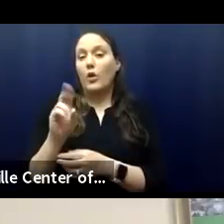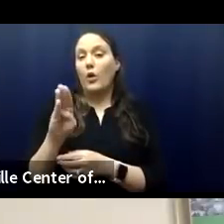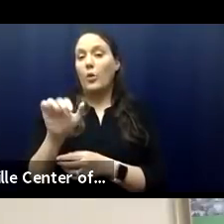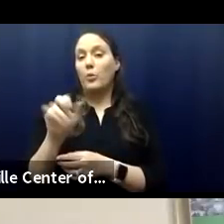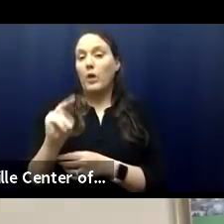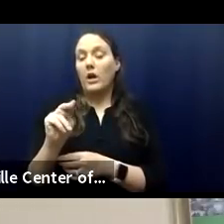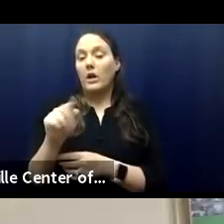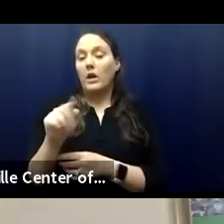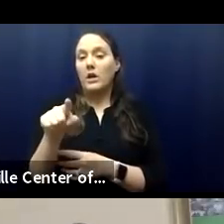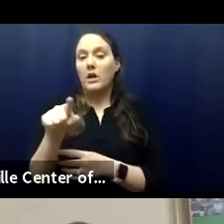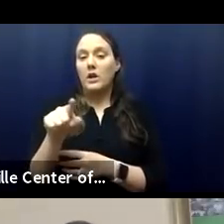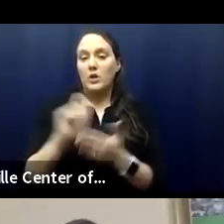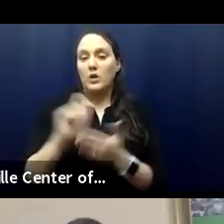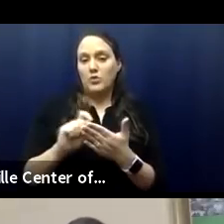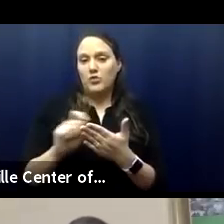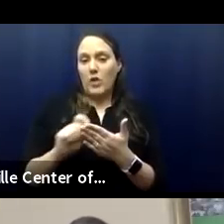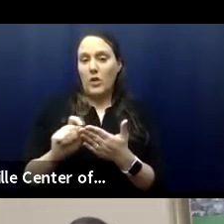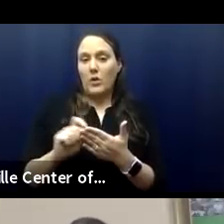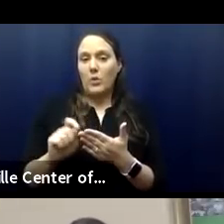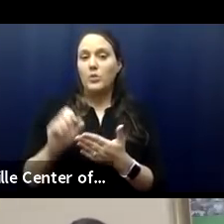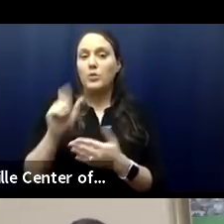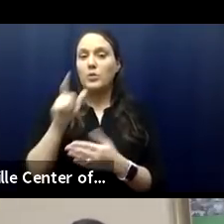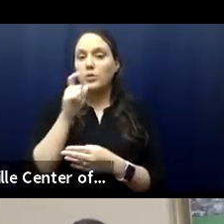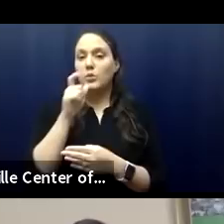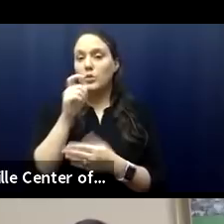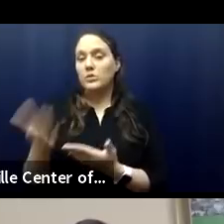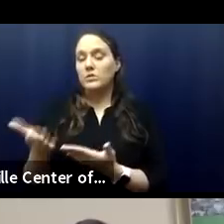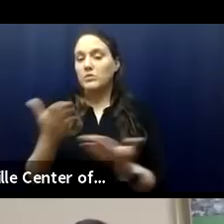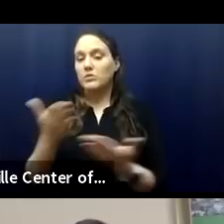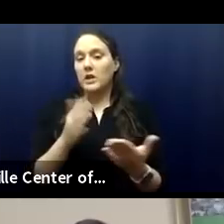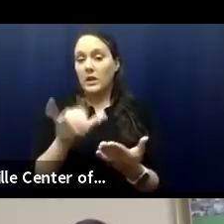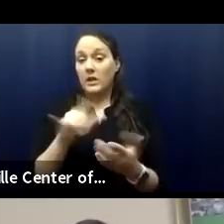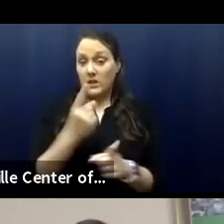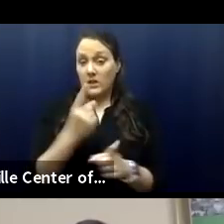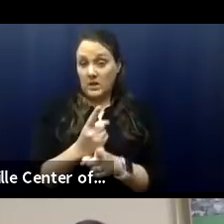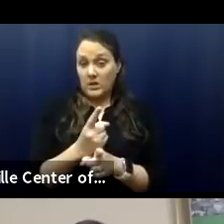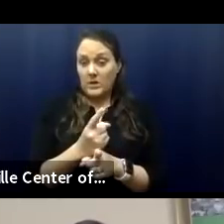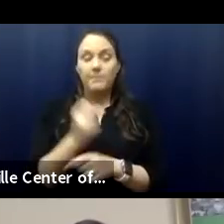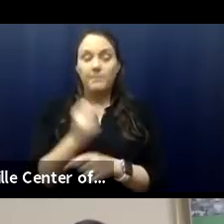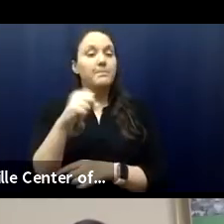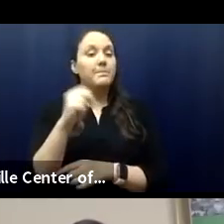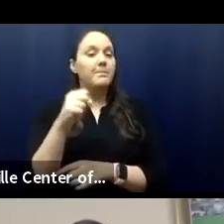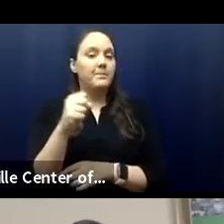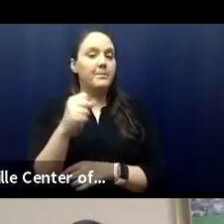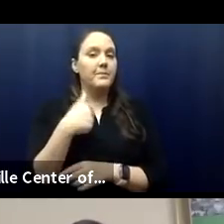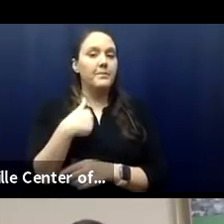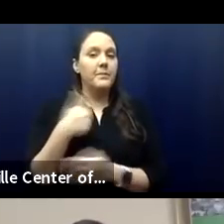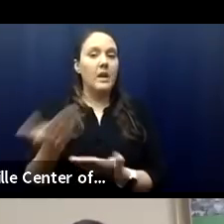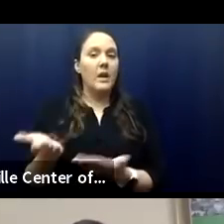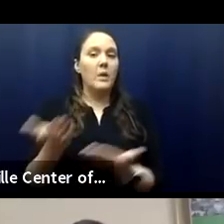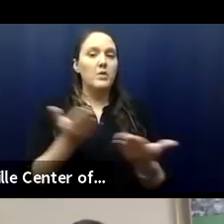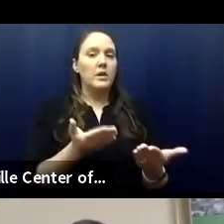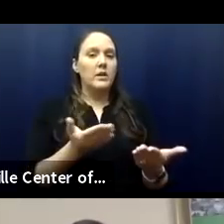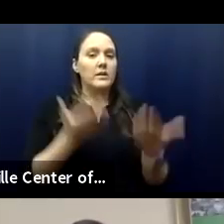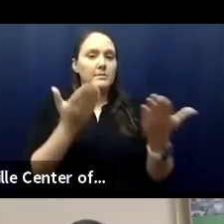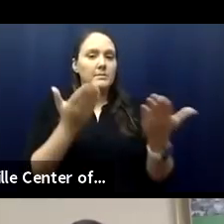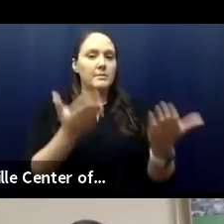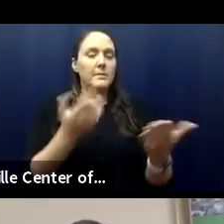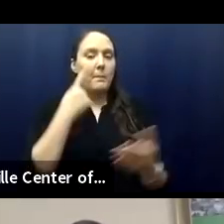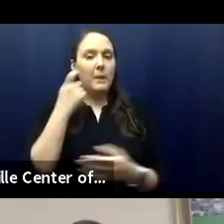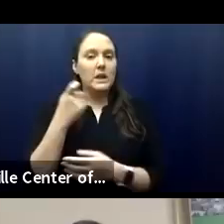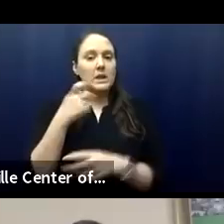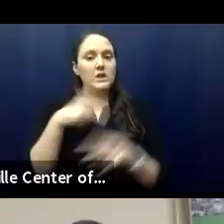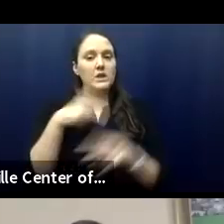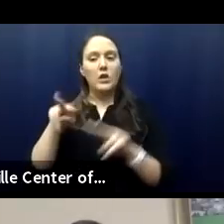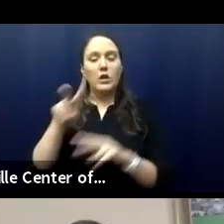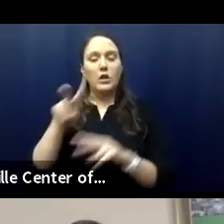were the author or the one that's bringing this forth. Is that correct? Yes, sir. I'm bringing this up because in looking at the